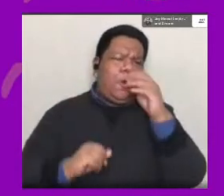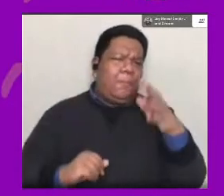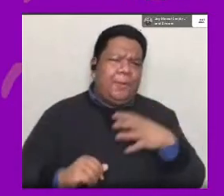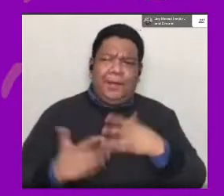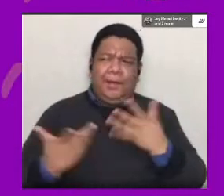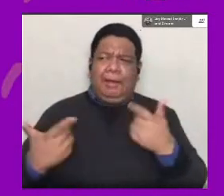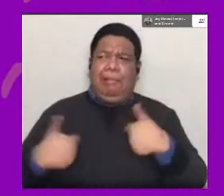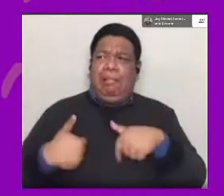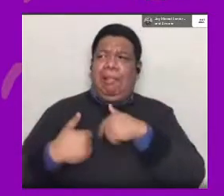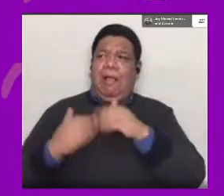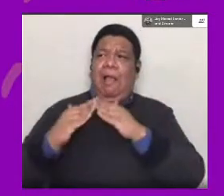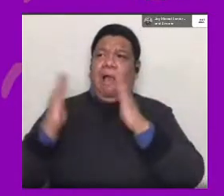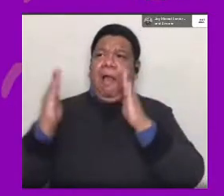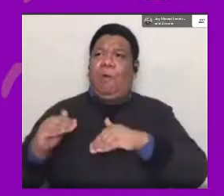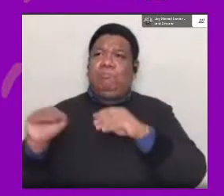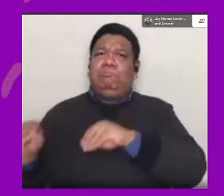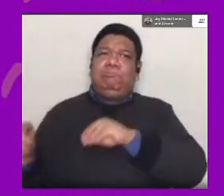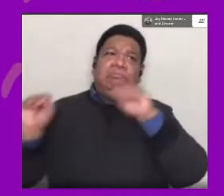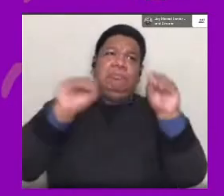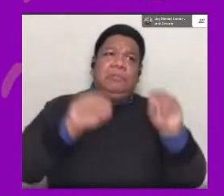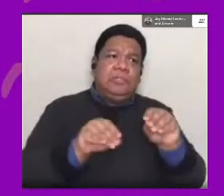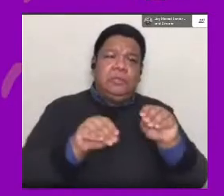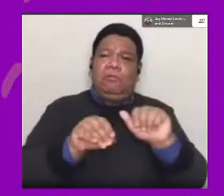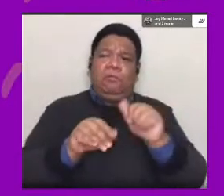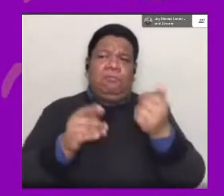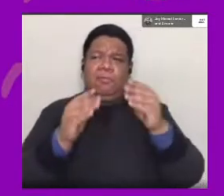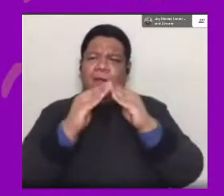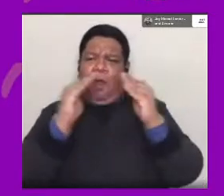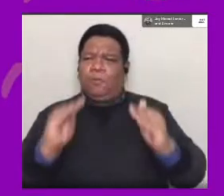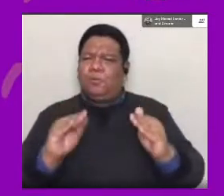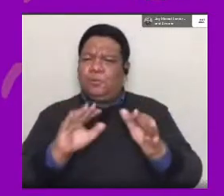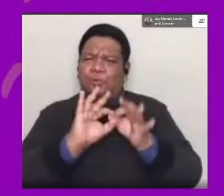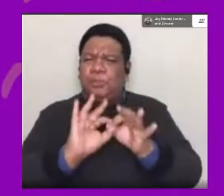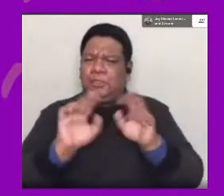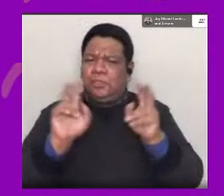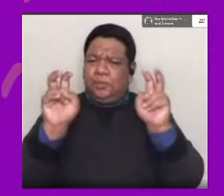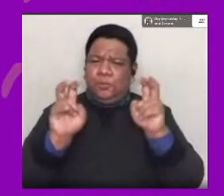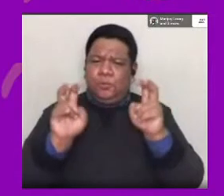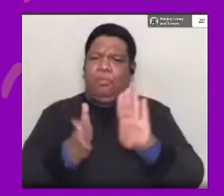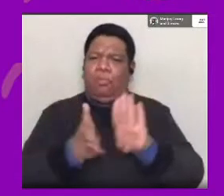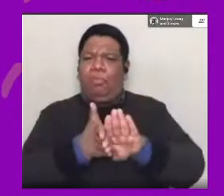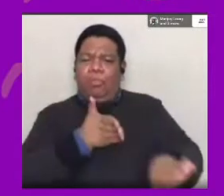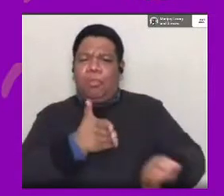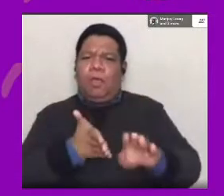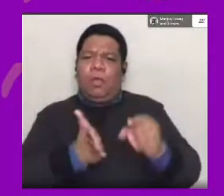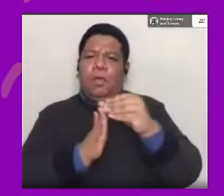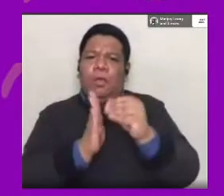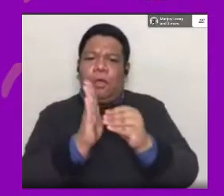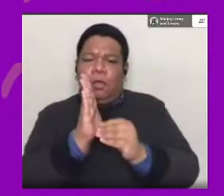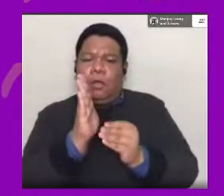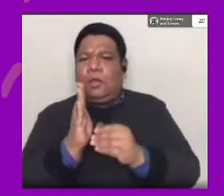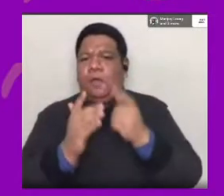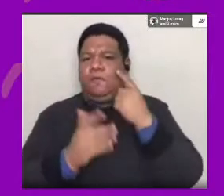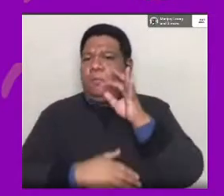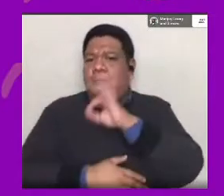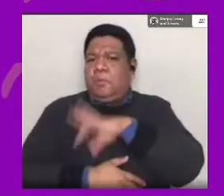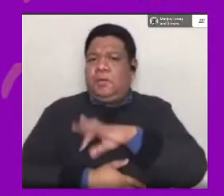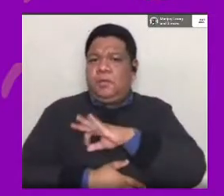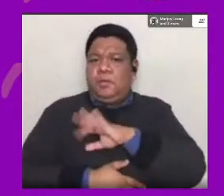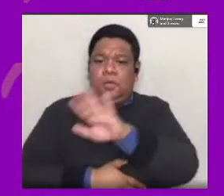relocation and other housing-related issues, were also excluded in the list of beneficiaries in their